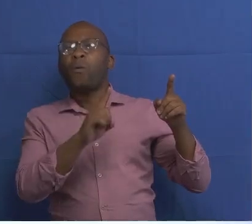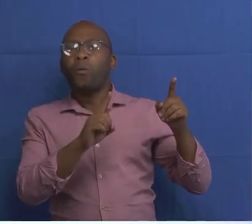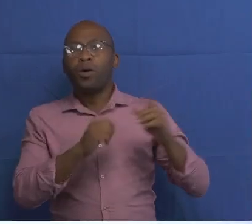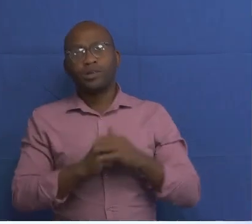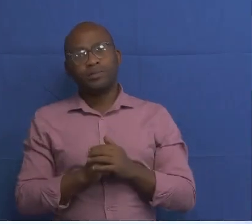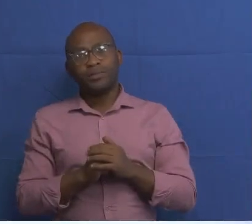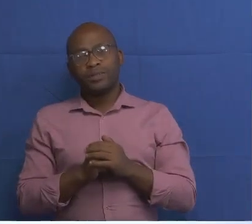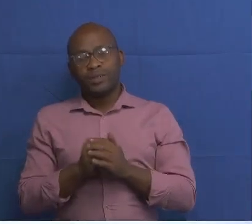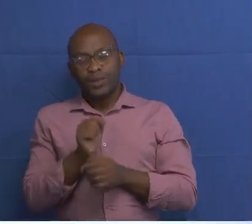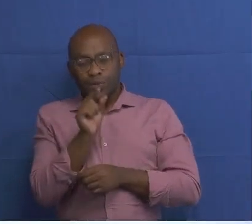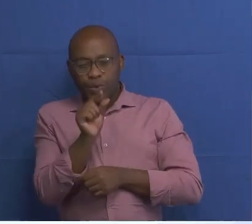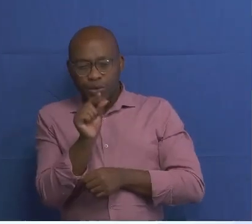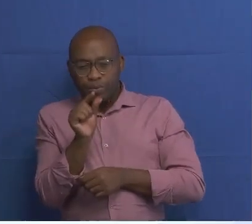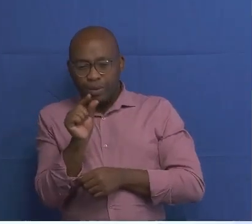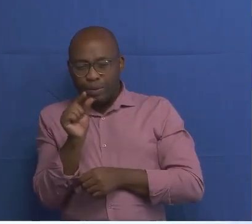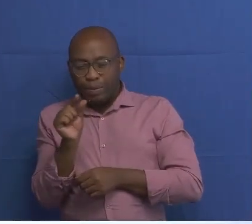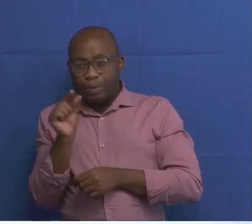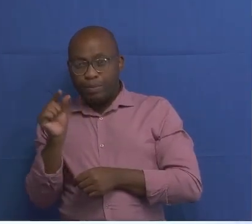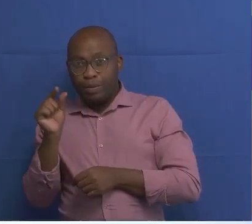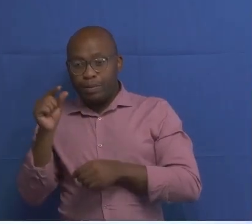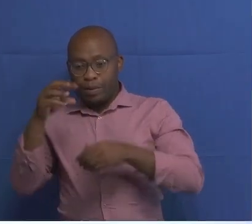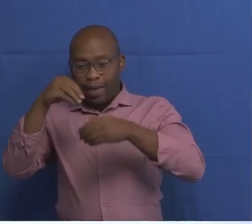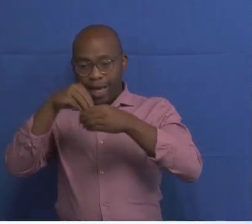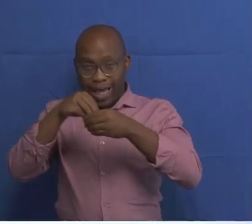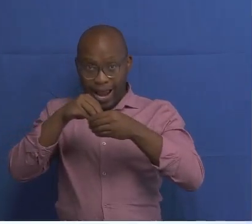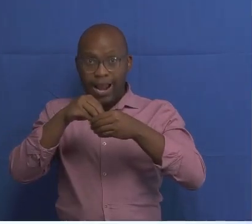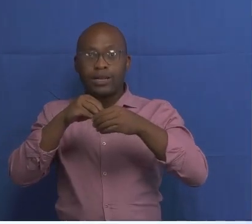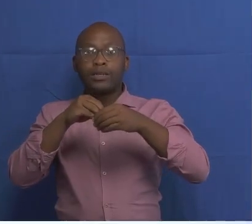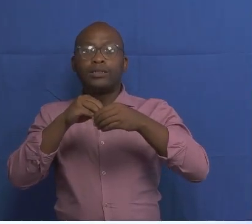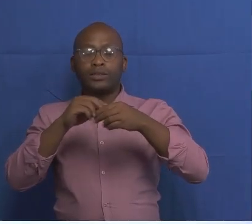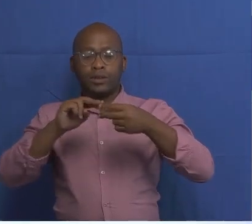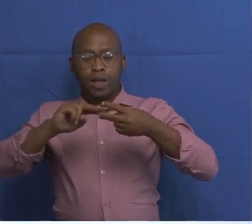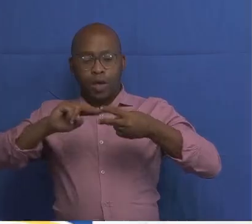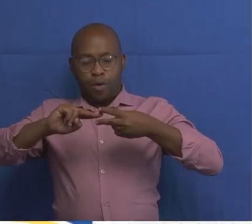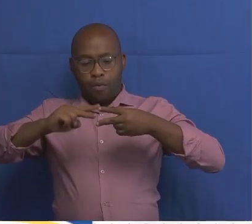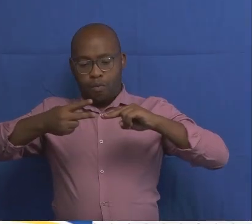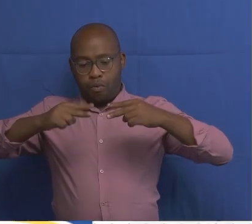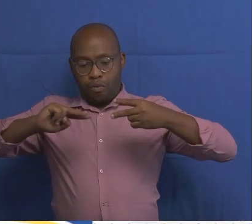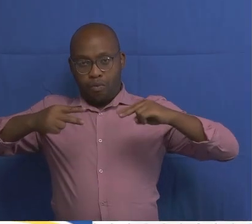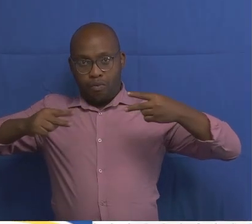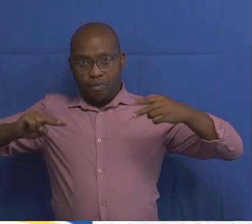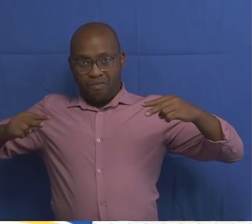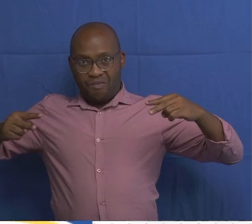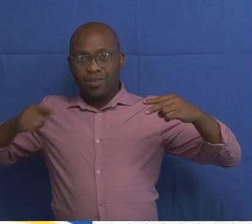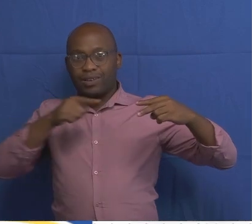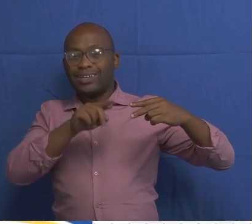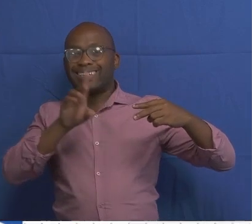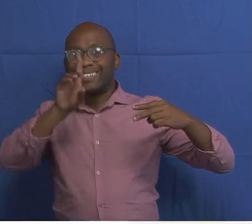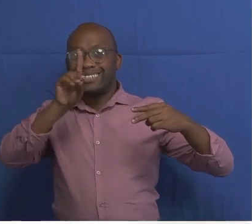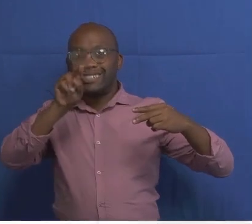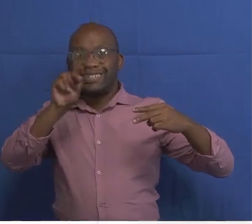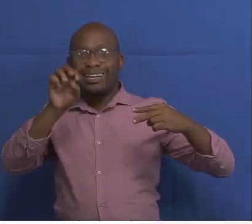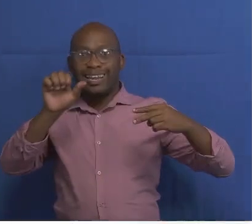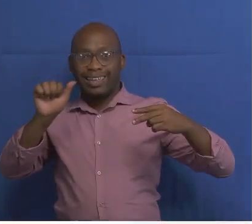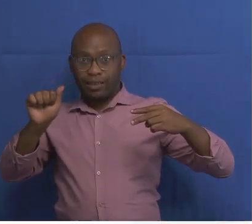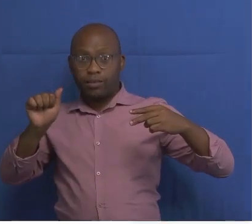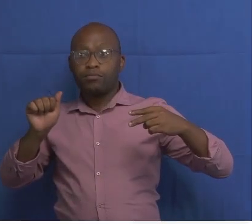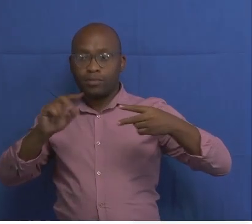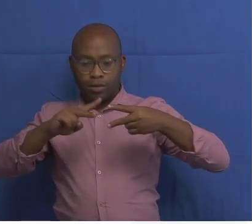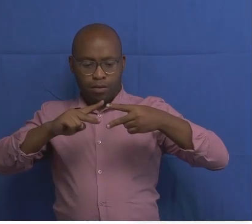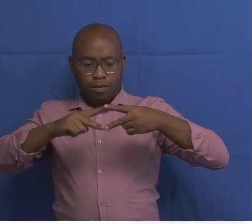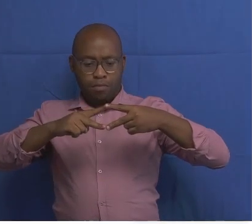a particular characteristic. Here on our right, we have got the structure of